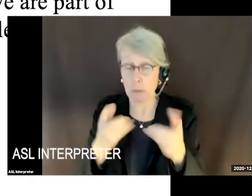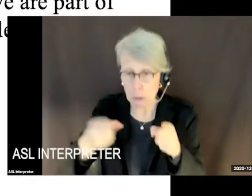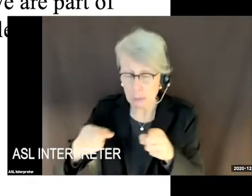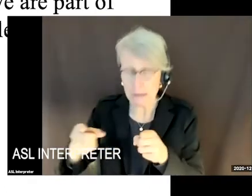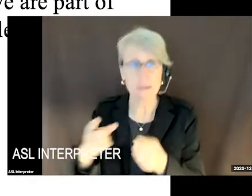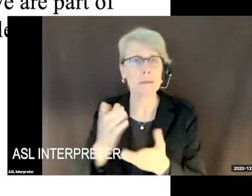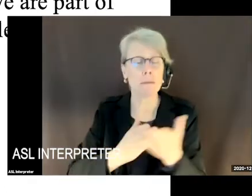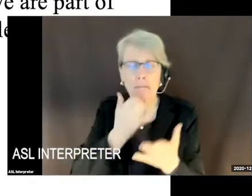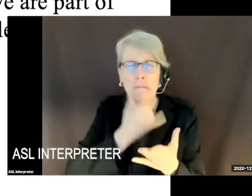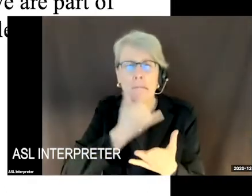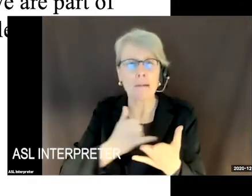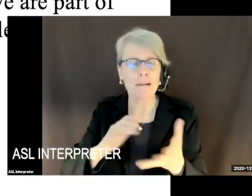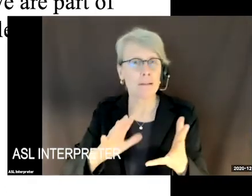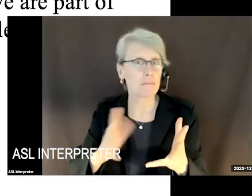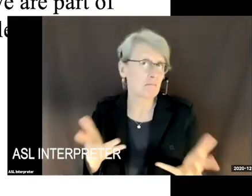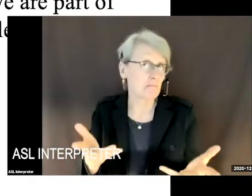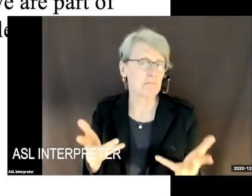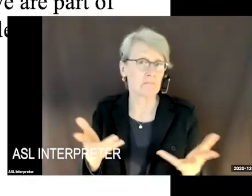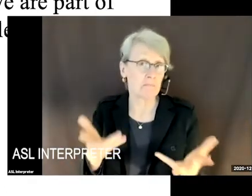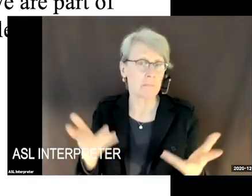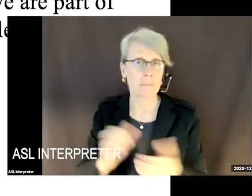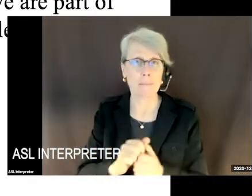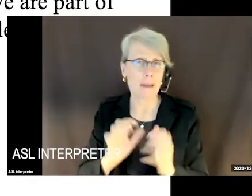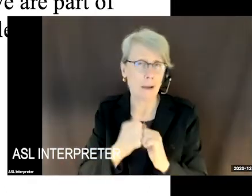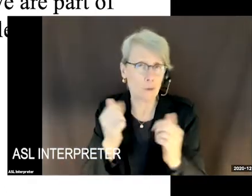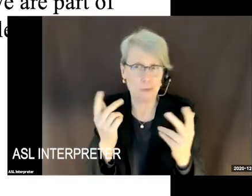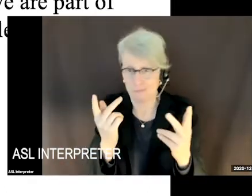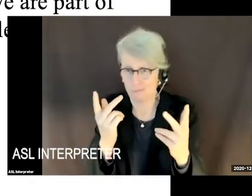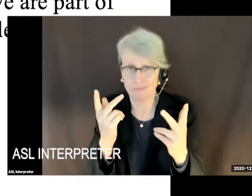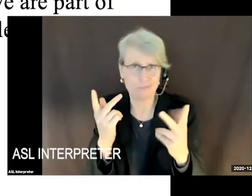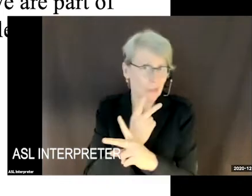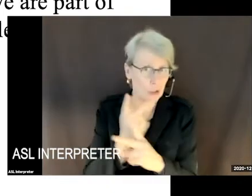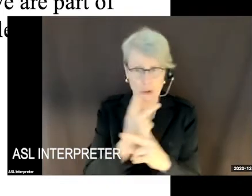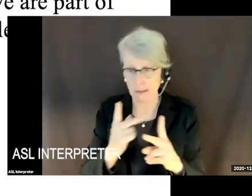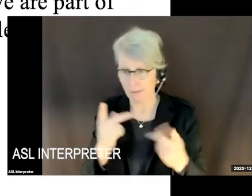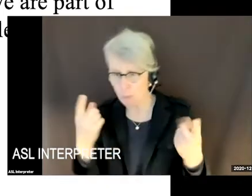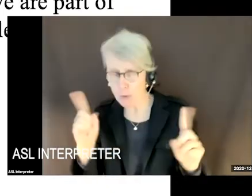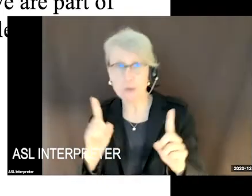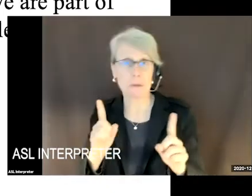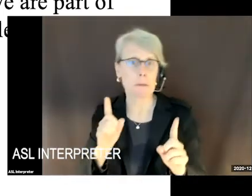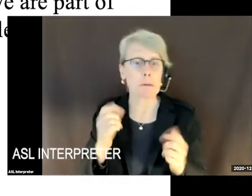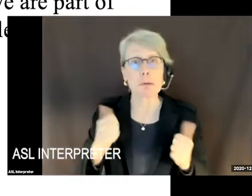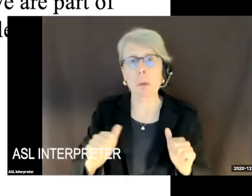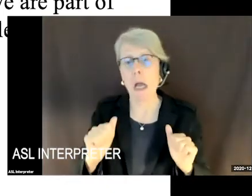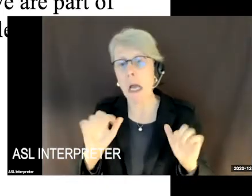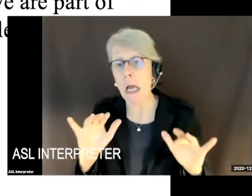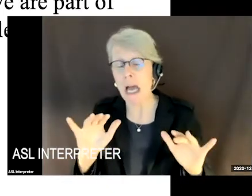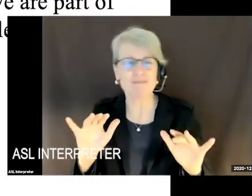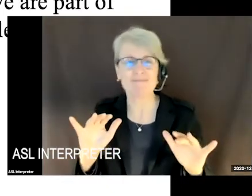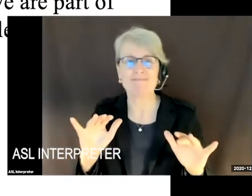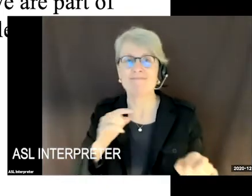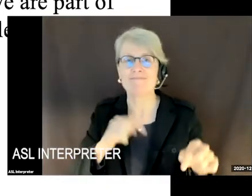We might get some things right, but the way to figure out what works is to try it and see and adjust as we go,